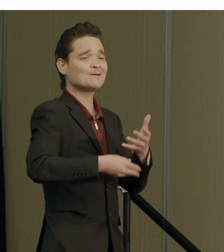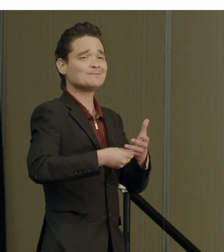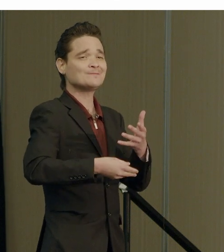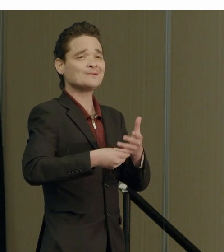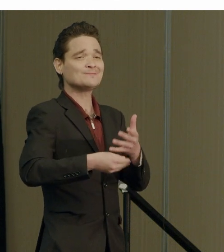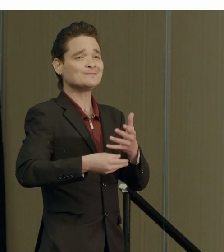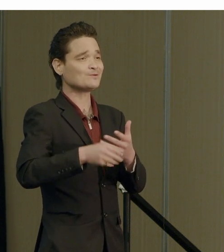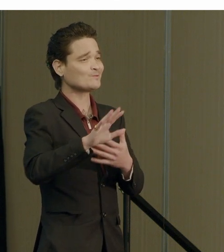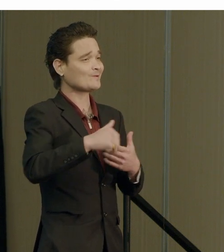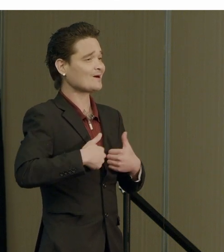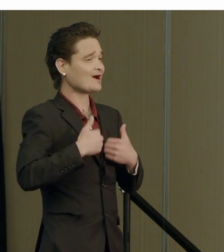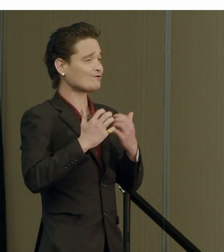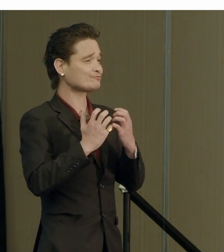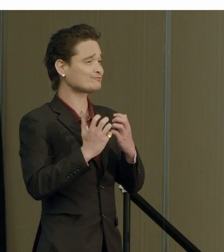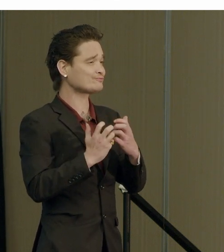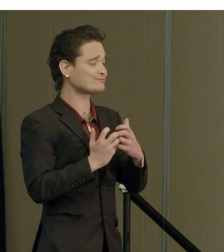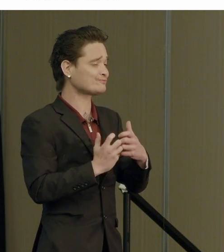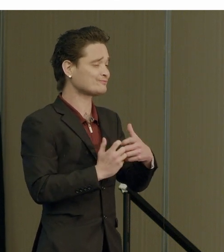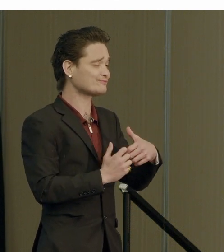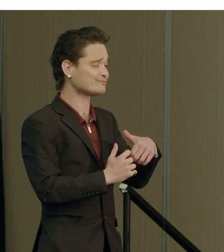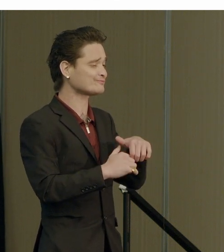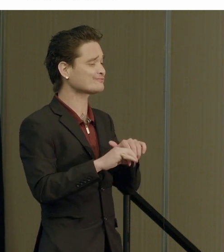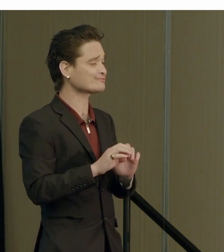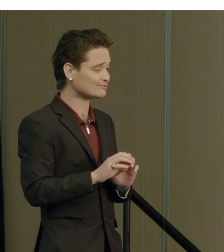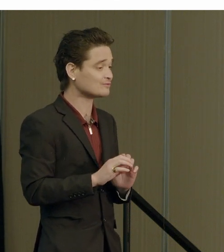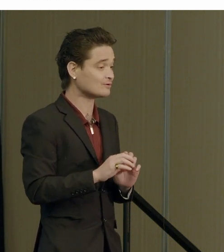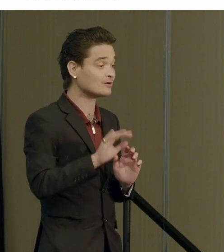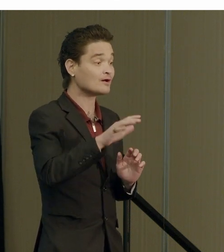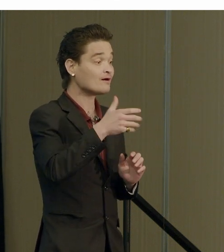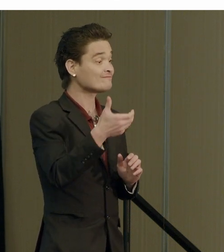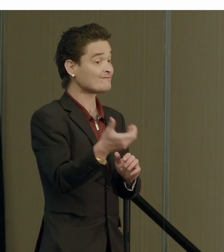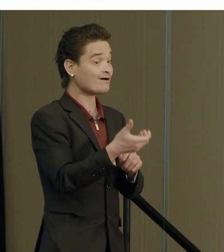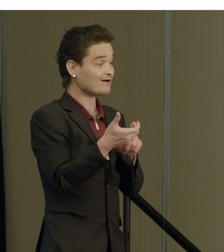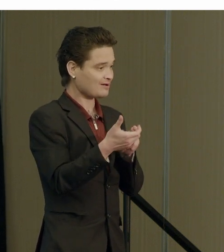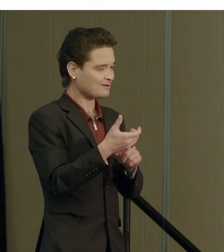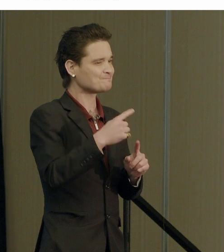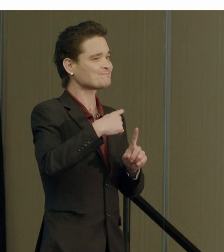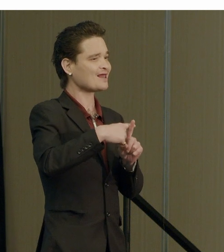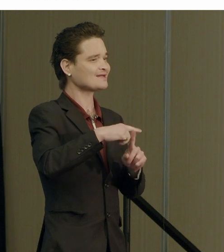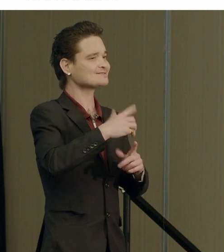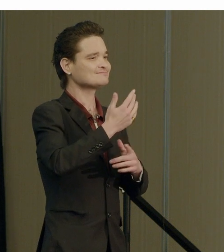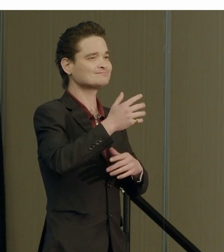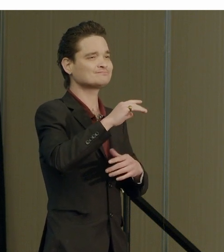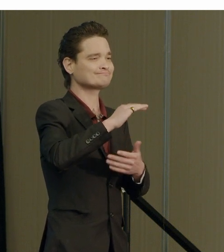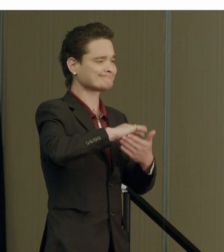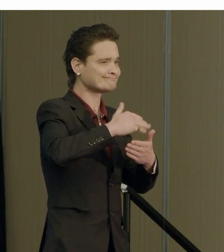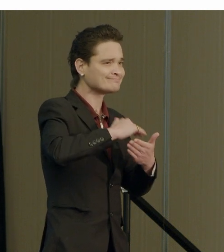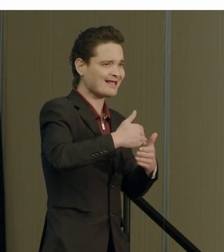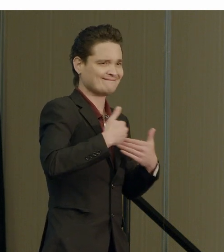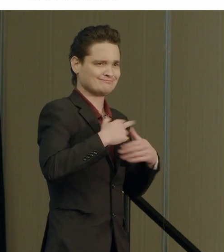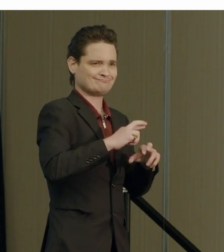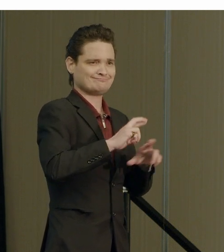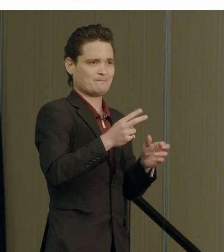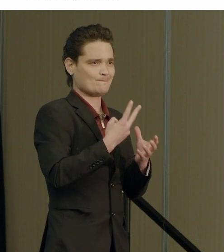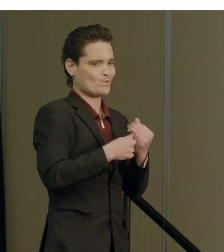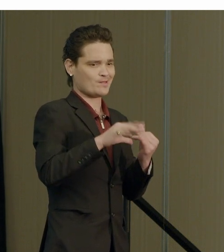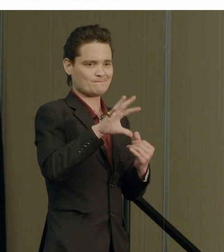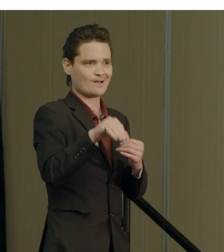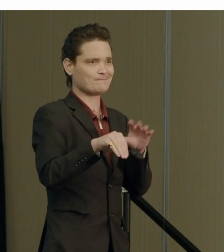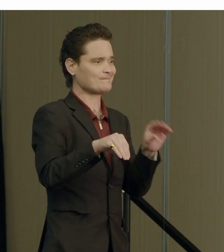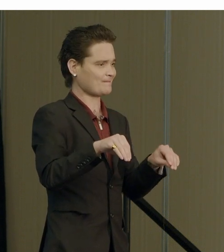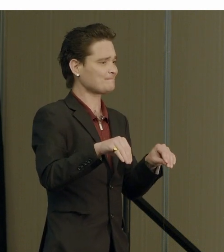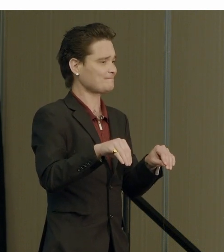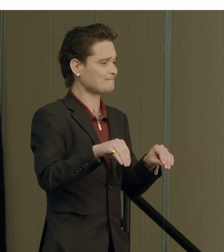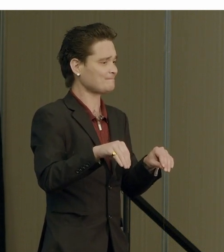as well. On mobile, you're also able to go in when searching for restaurants, for example, and you can find a drop-down toggle where you can look at